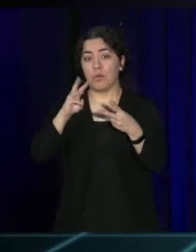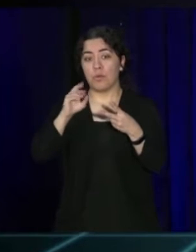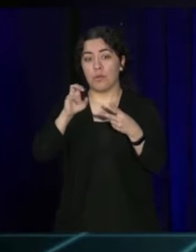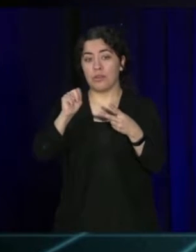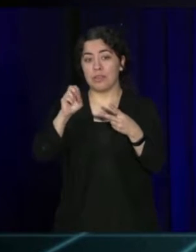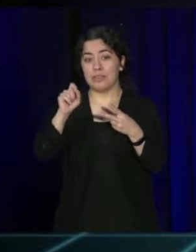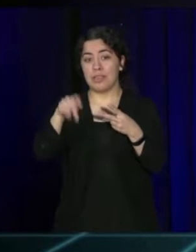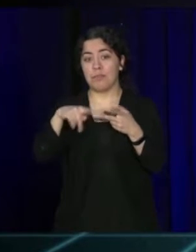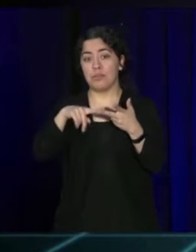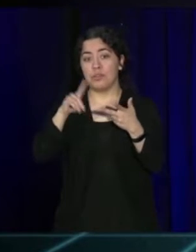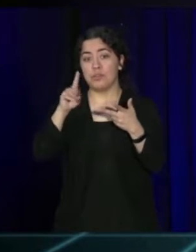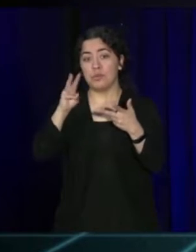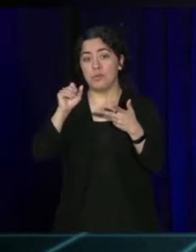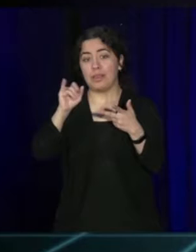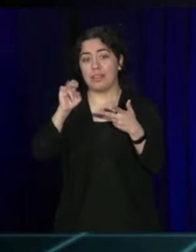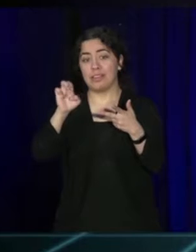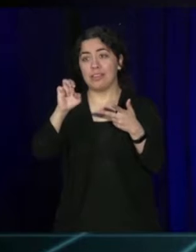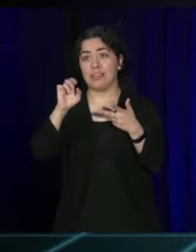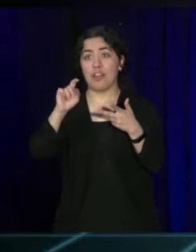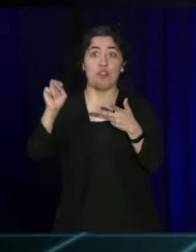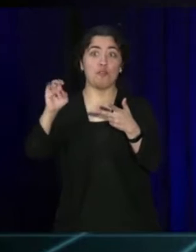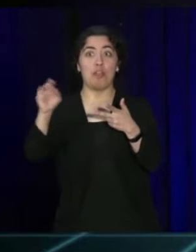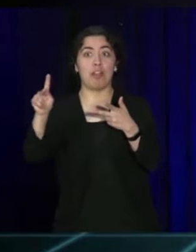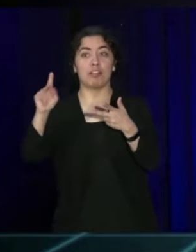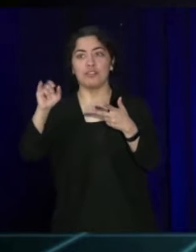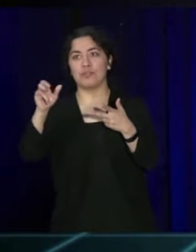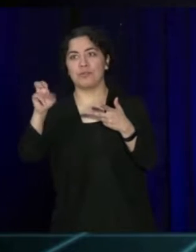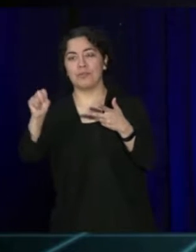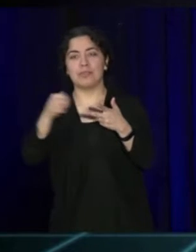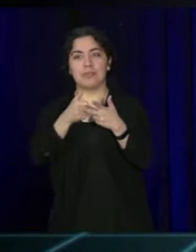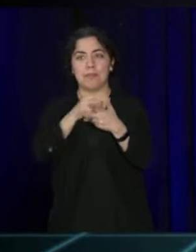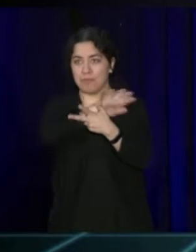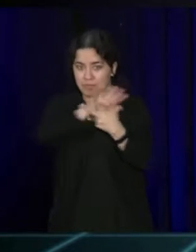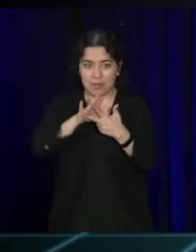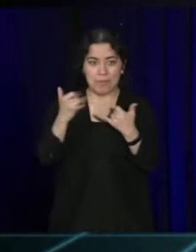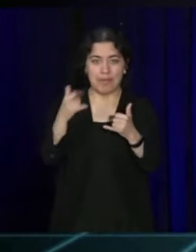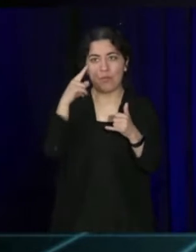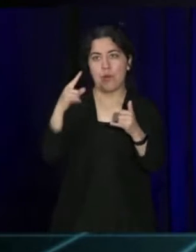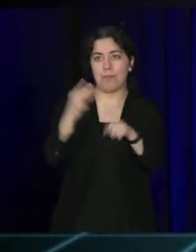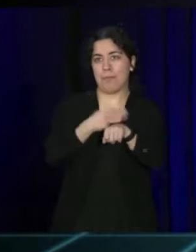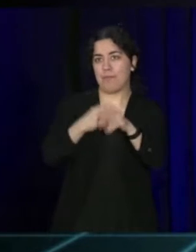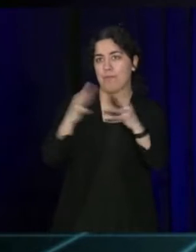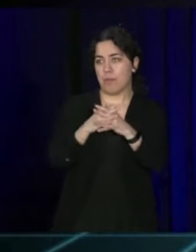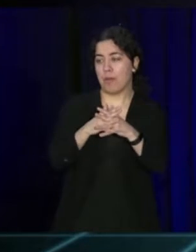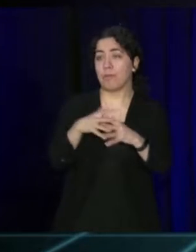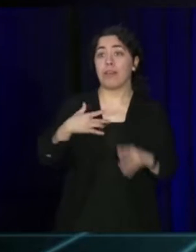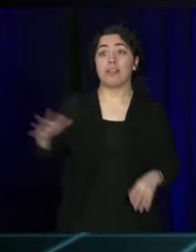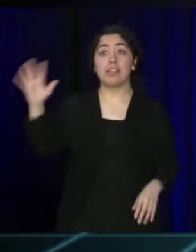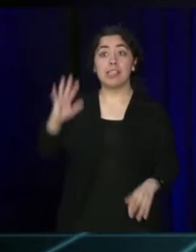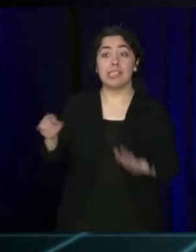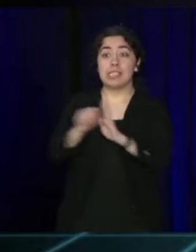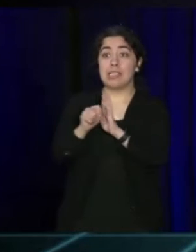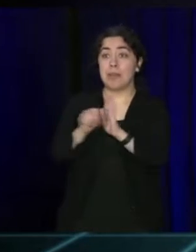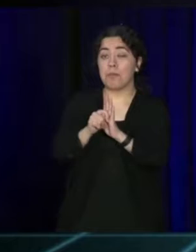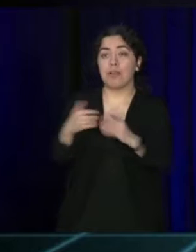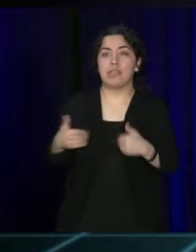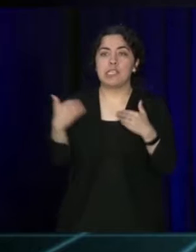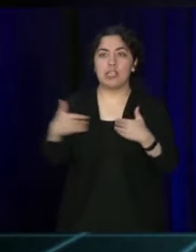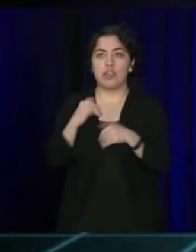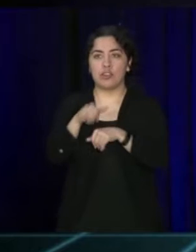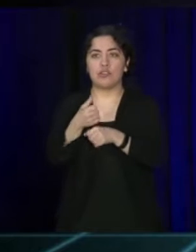for Miami football. So I just want to bring that up because back when I was in Tampa as a young JavaScript engineer,